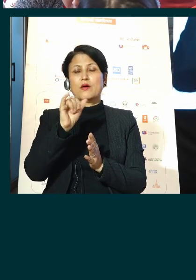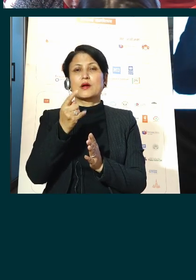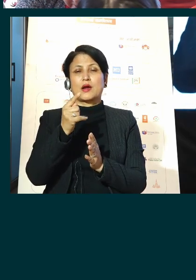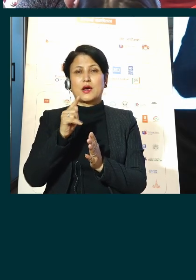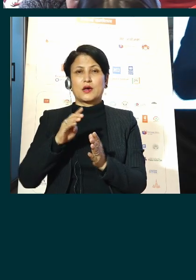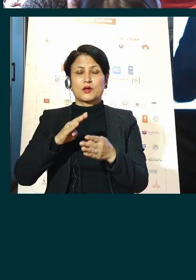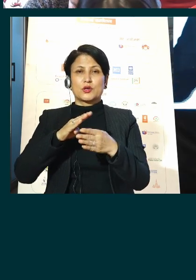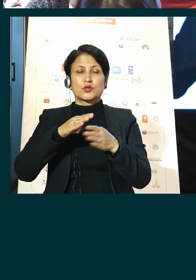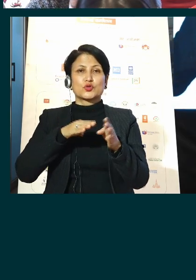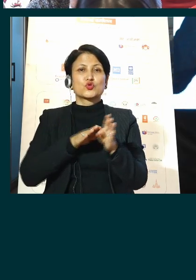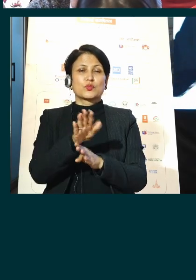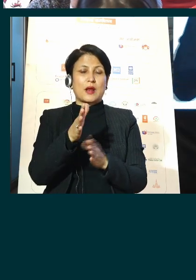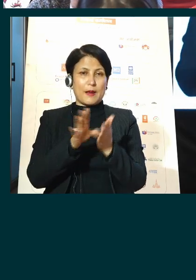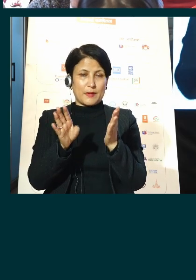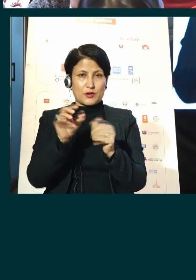Jumla.